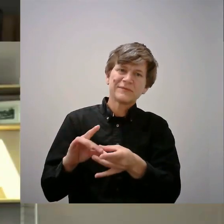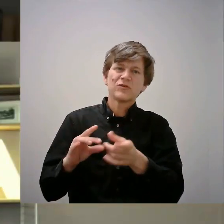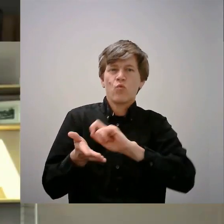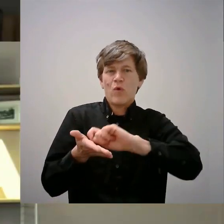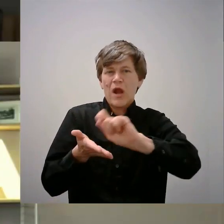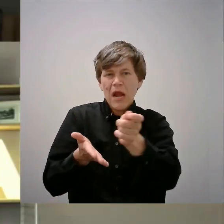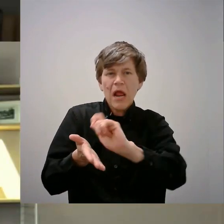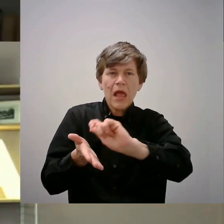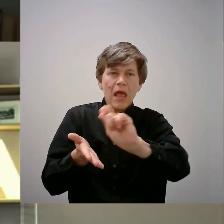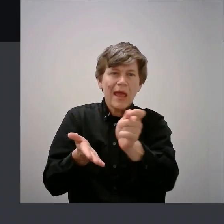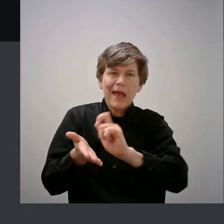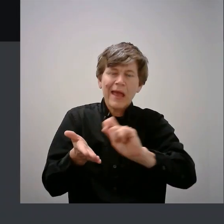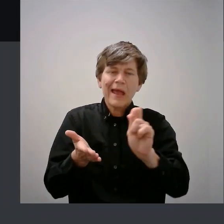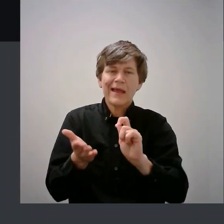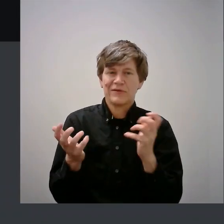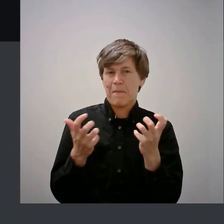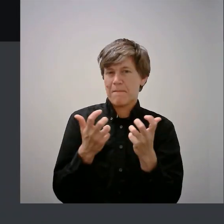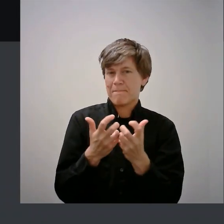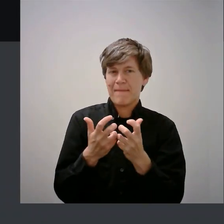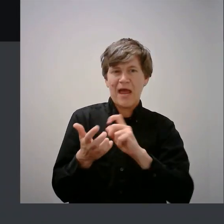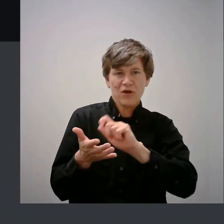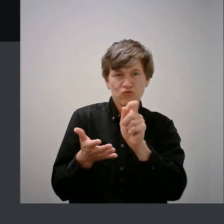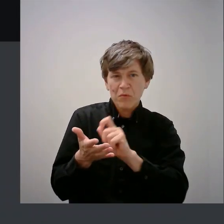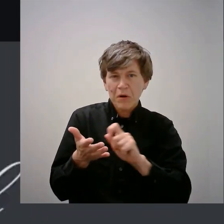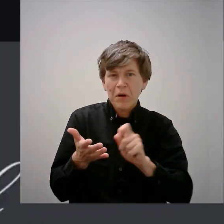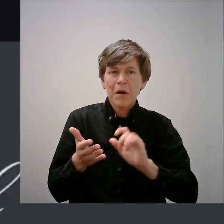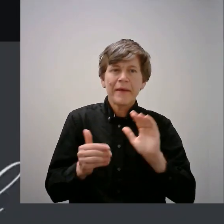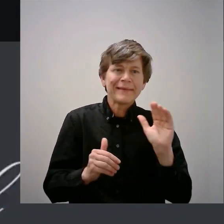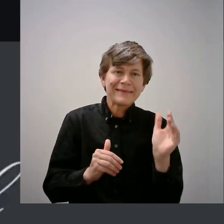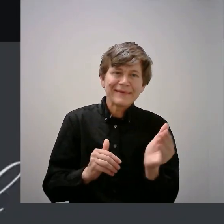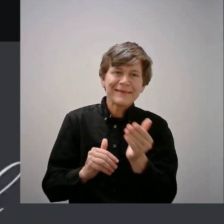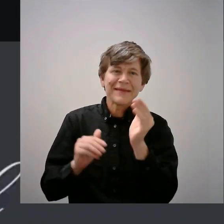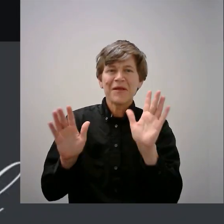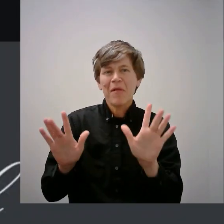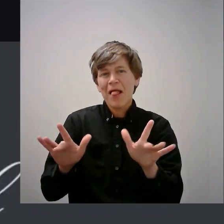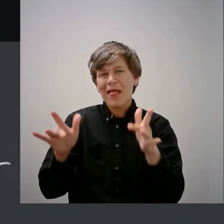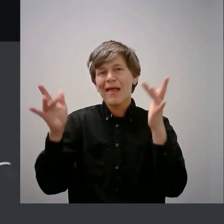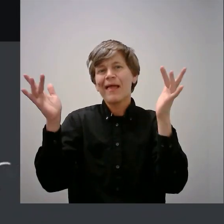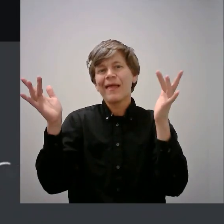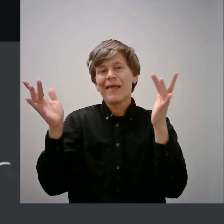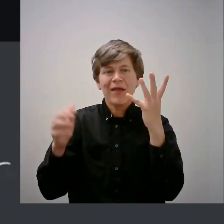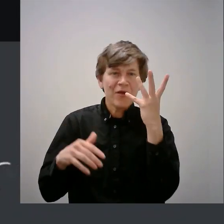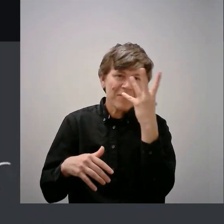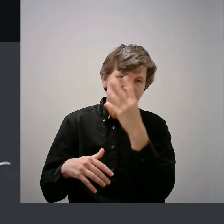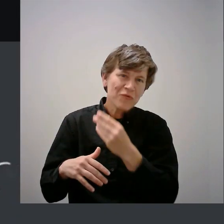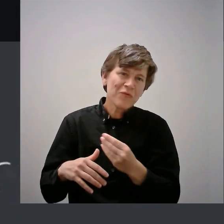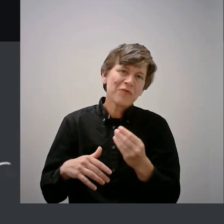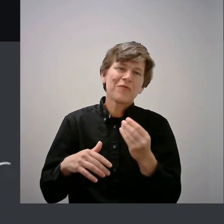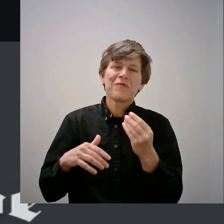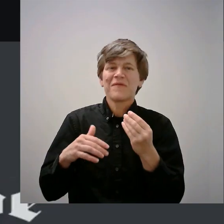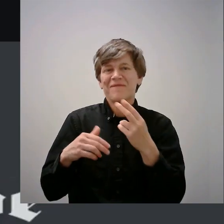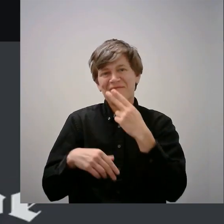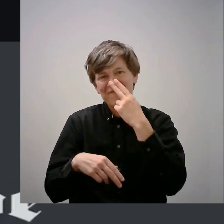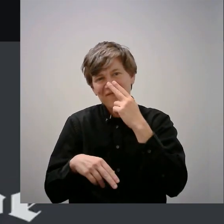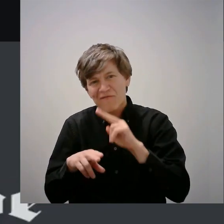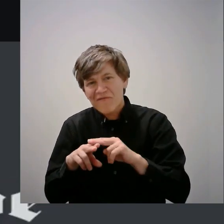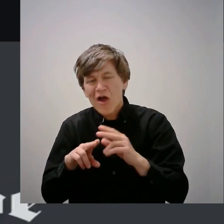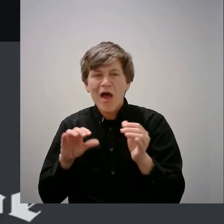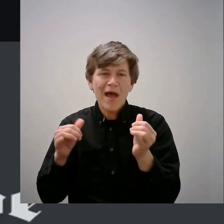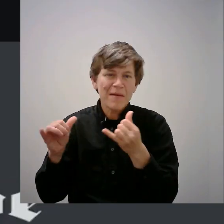handwriting and script tradition. They might appear very lively, individual, playful, but they also could be